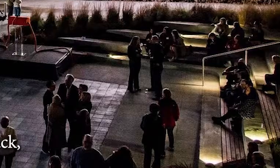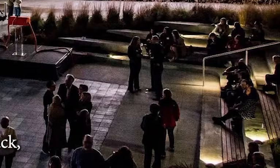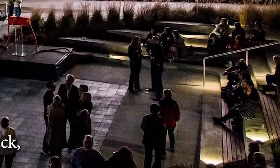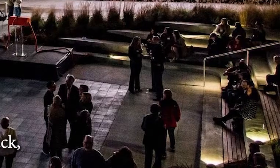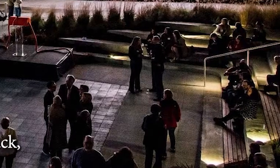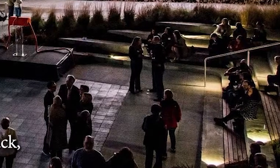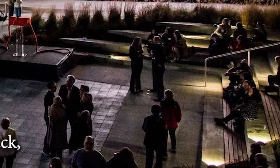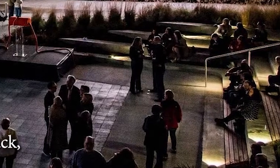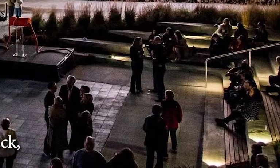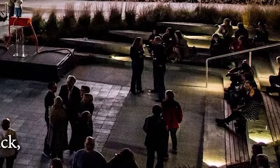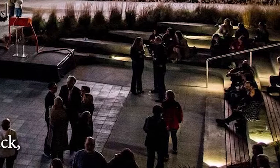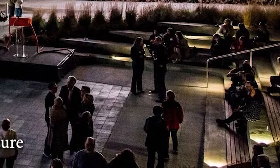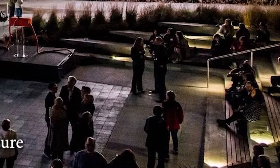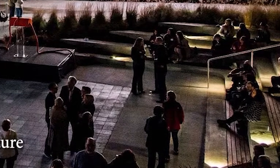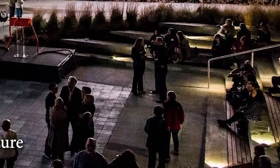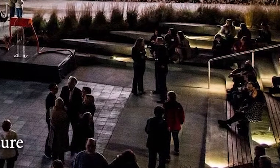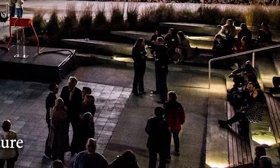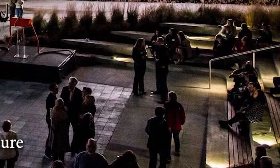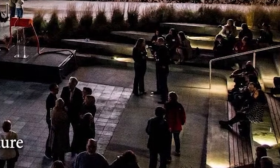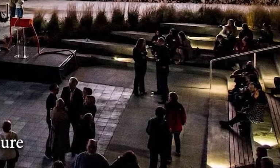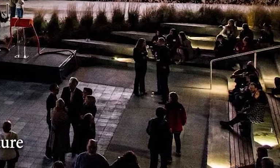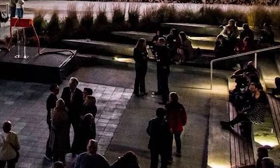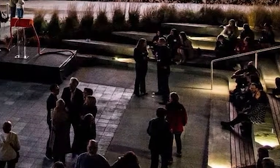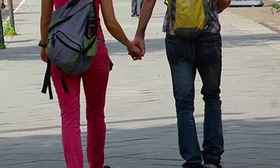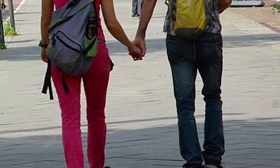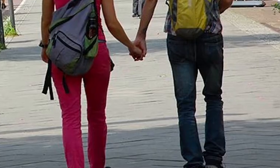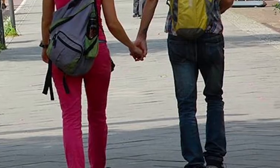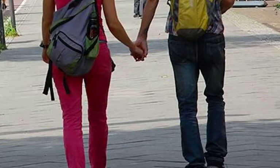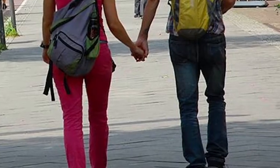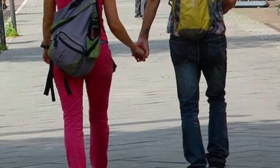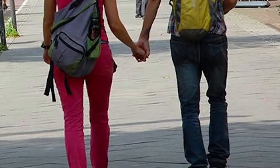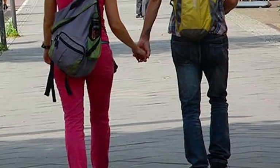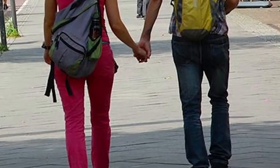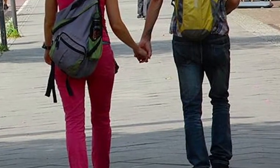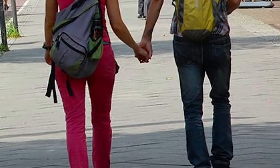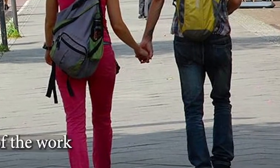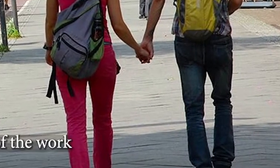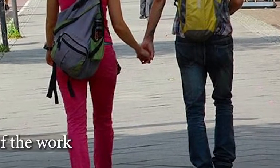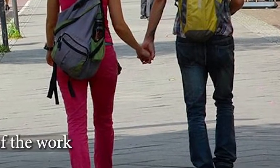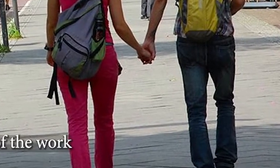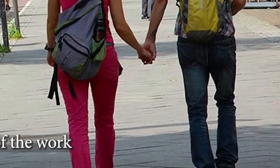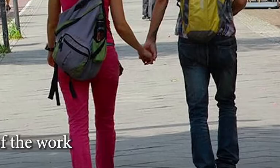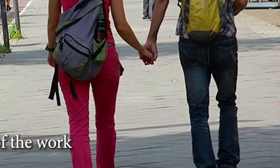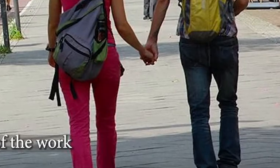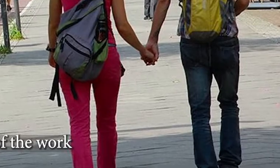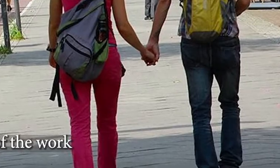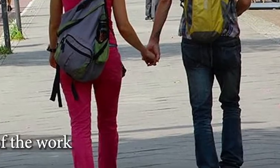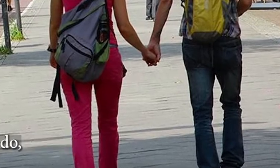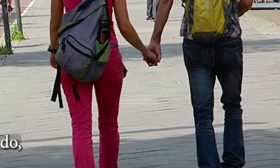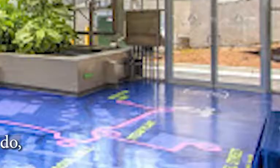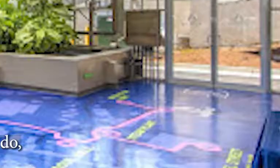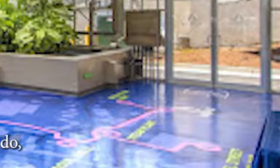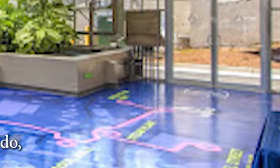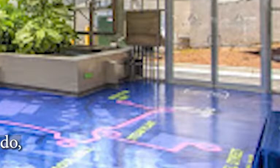And I think looking back, it really framed the culture of the university. And so I'm just really proud of the